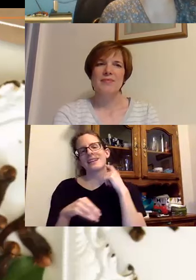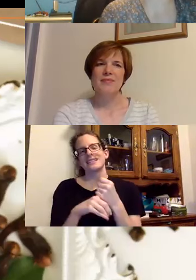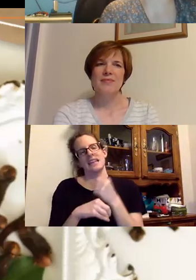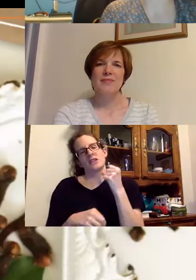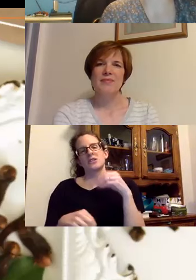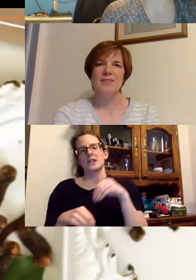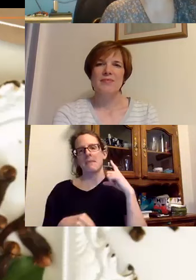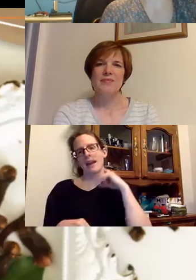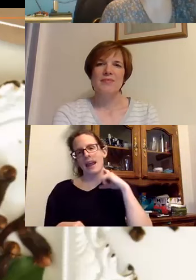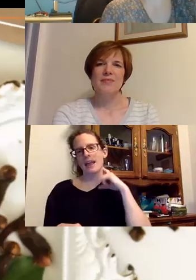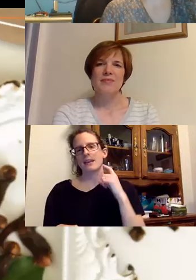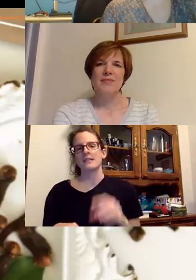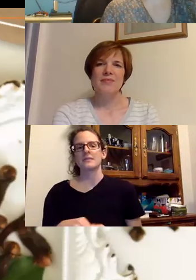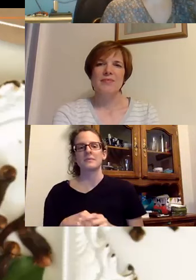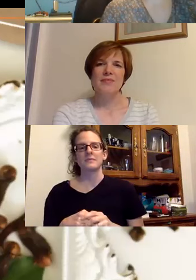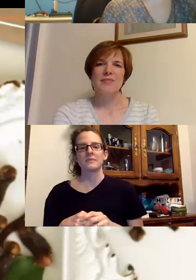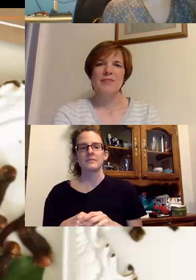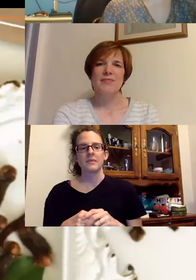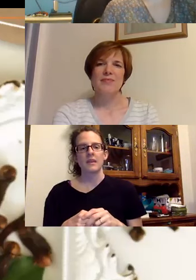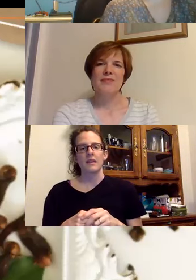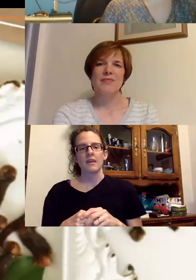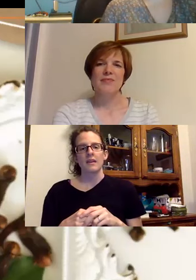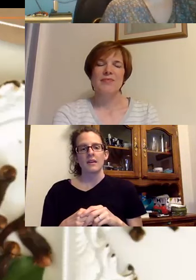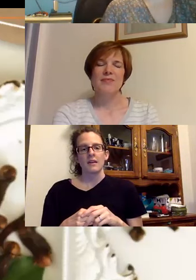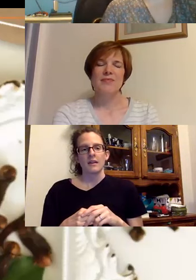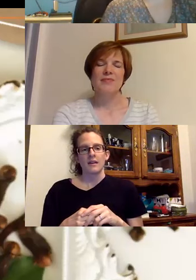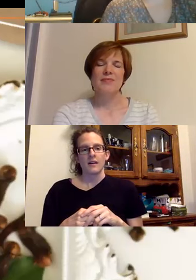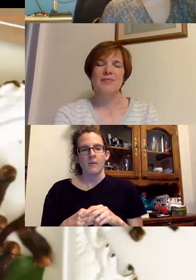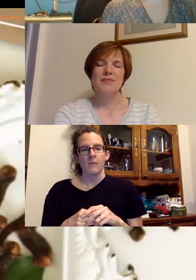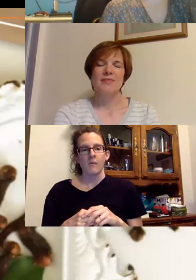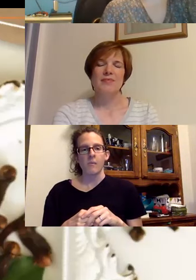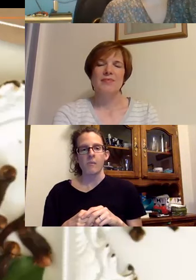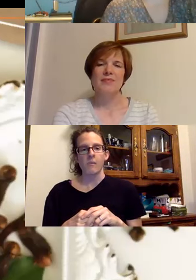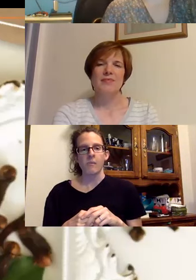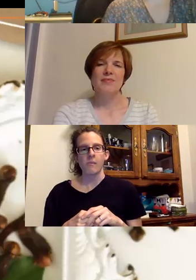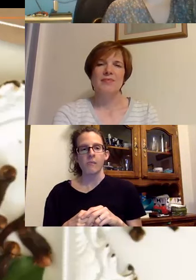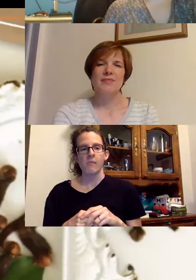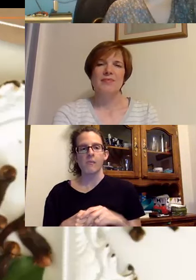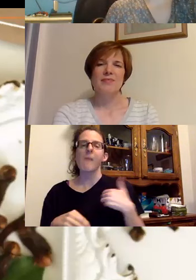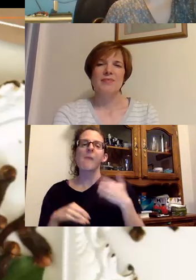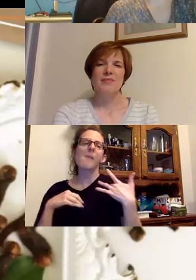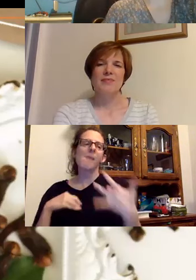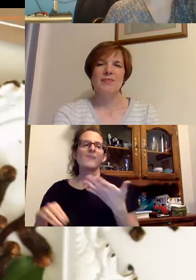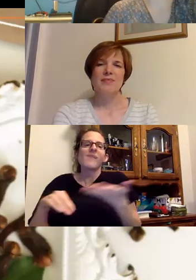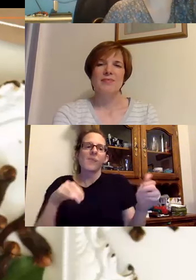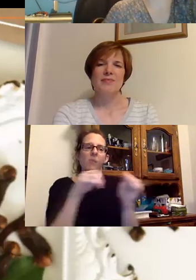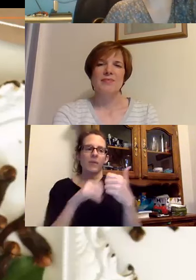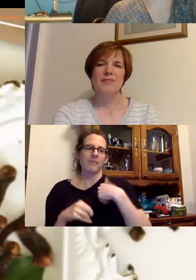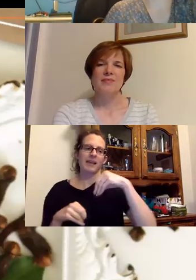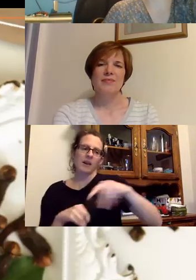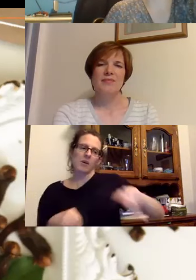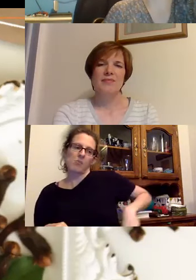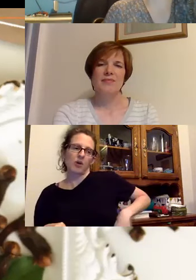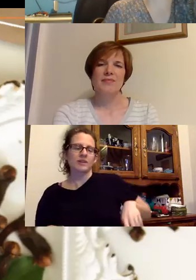uncomfortable. So Panaway can be my best friend. I carry it in my purse, usually. It's a blend that